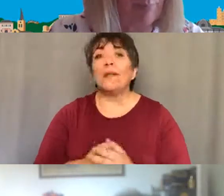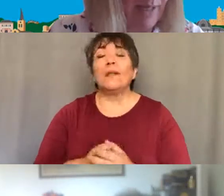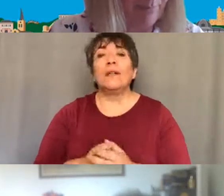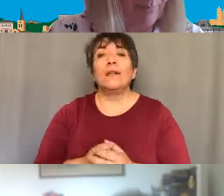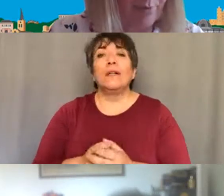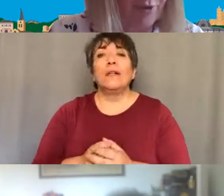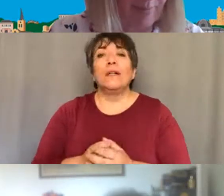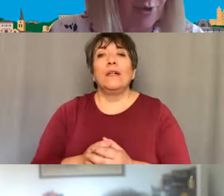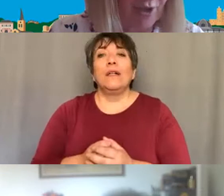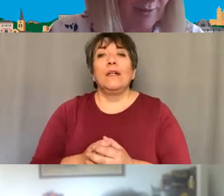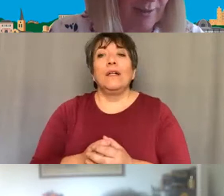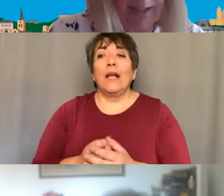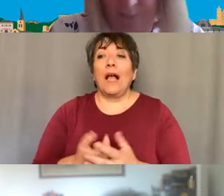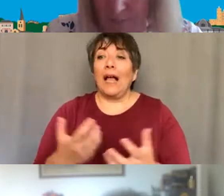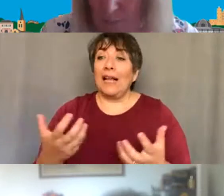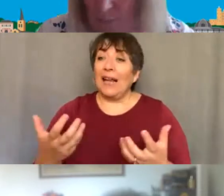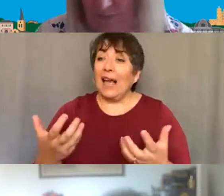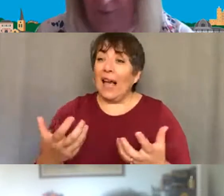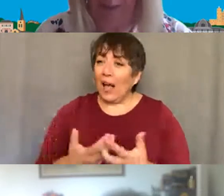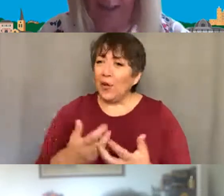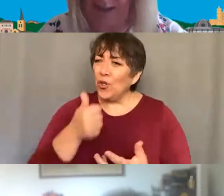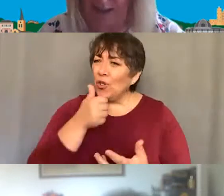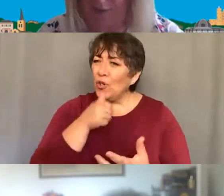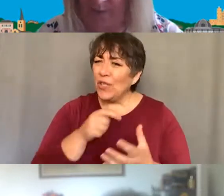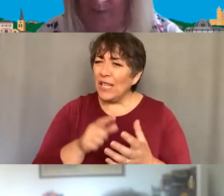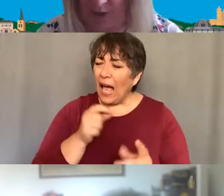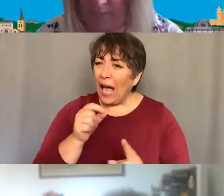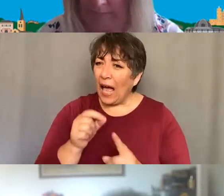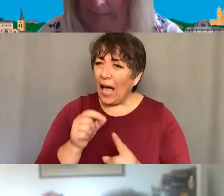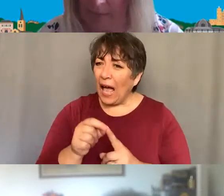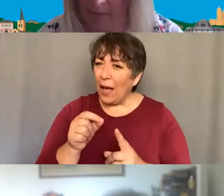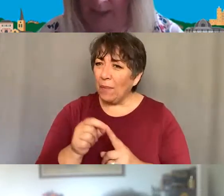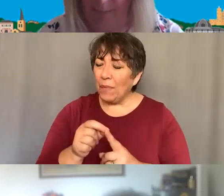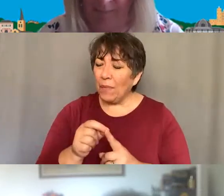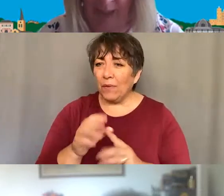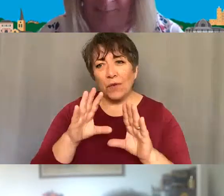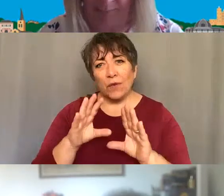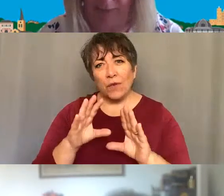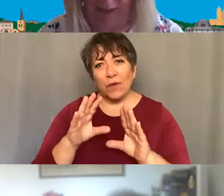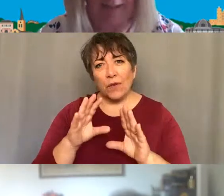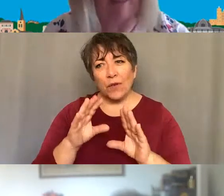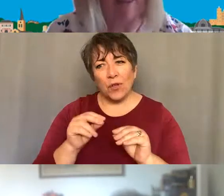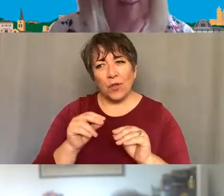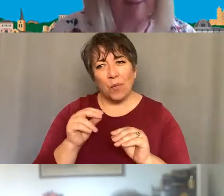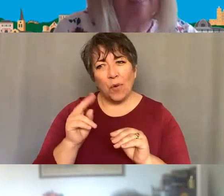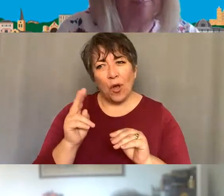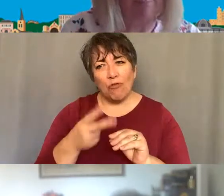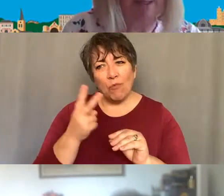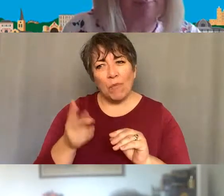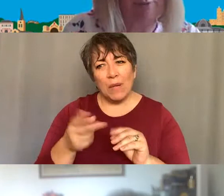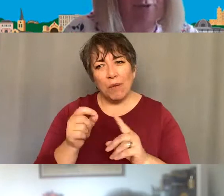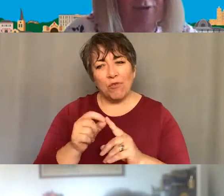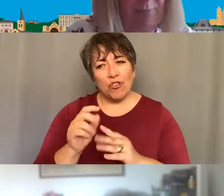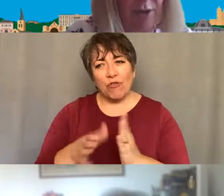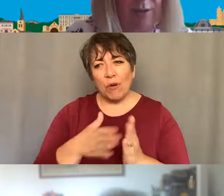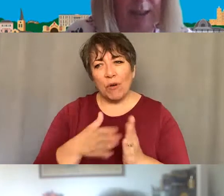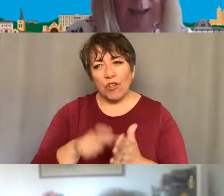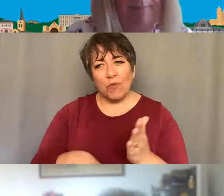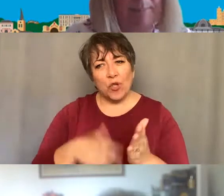with repeat prescription, with the repeat description? I think that might mean